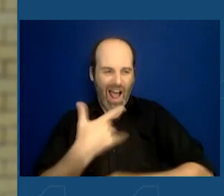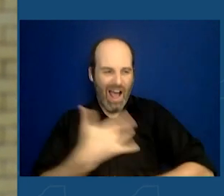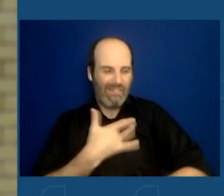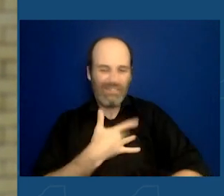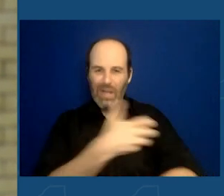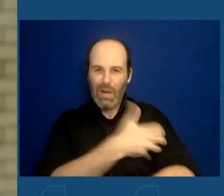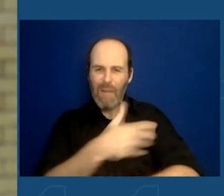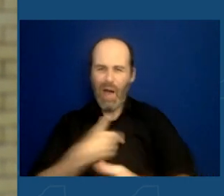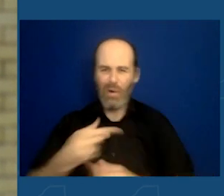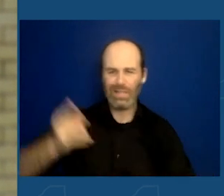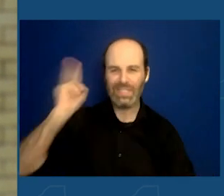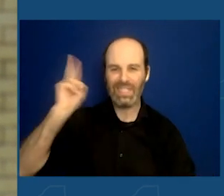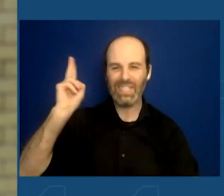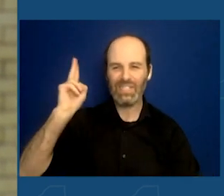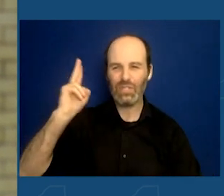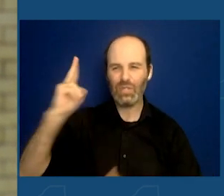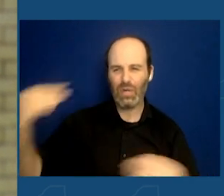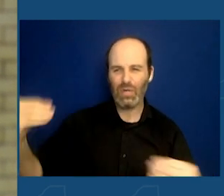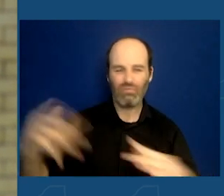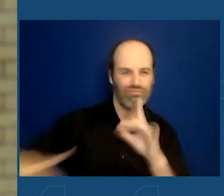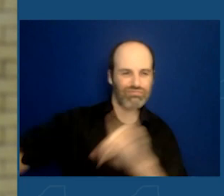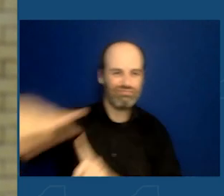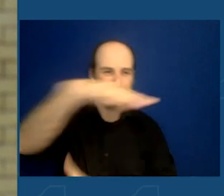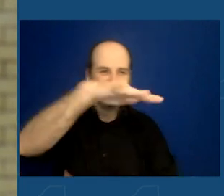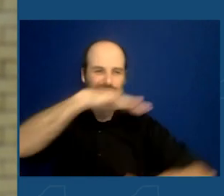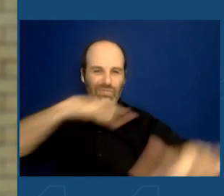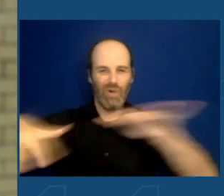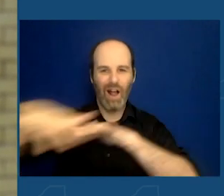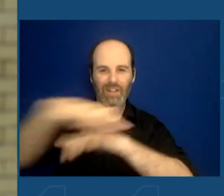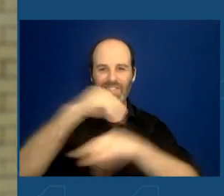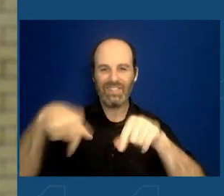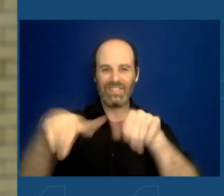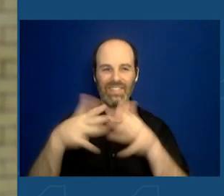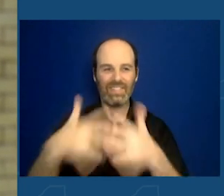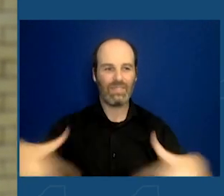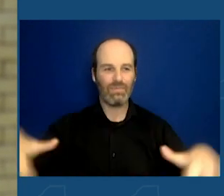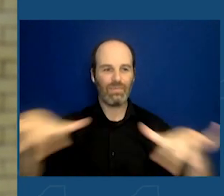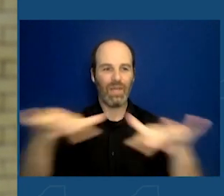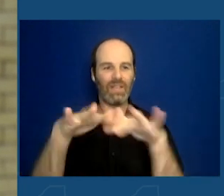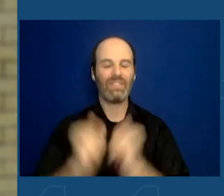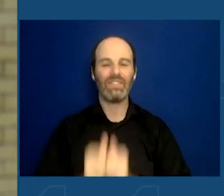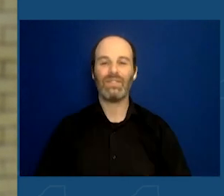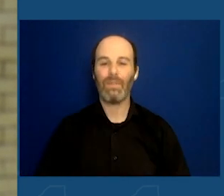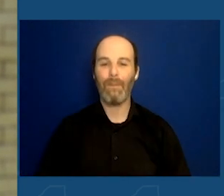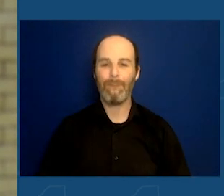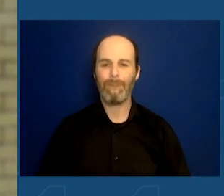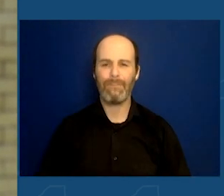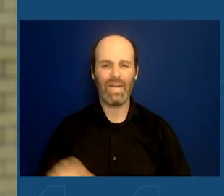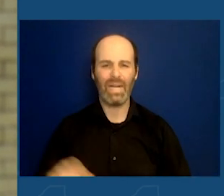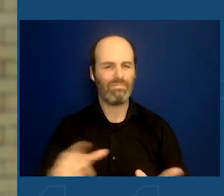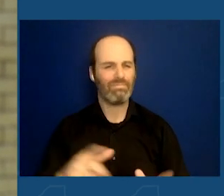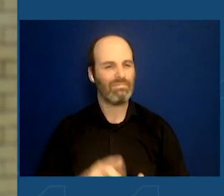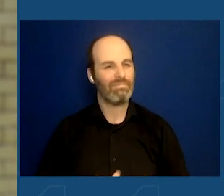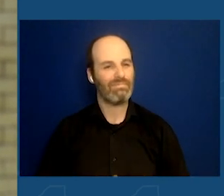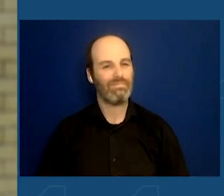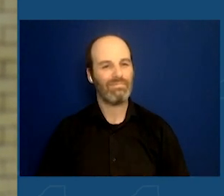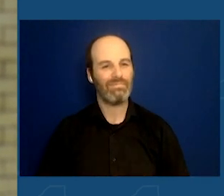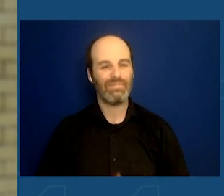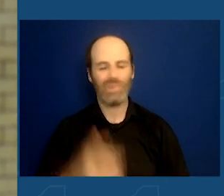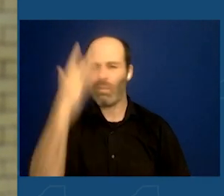history that surrounds this space and how brilliant people like Eric